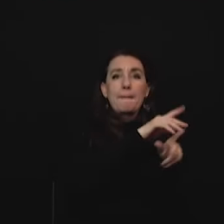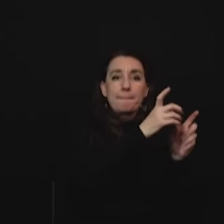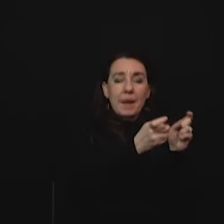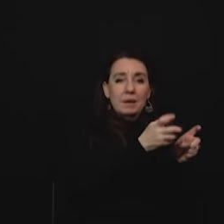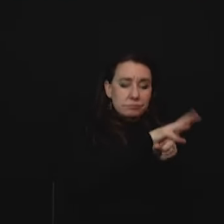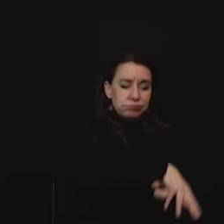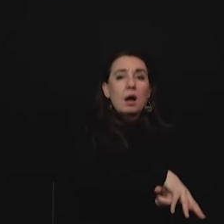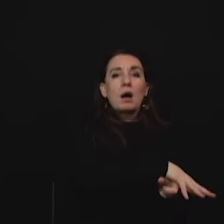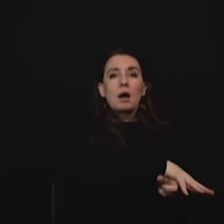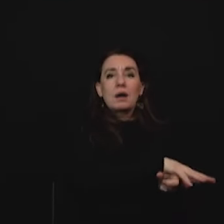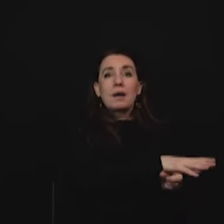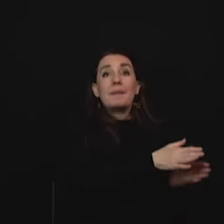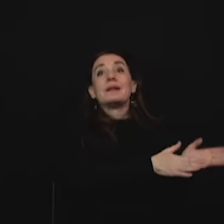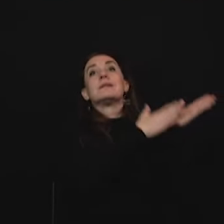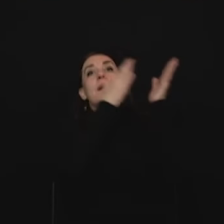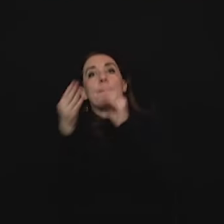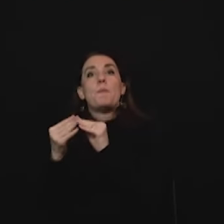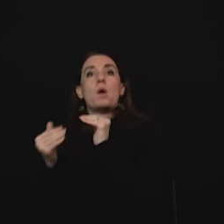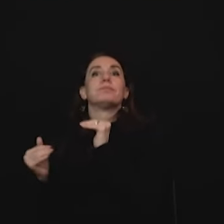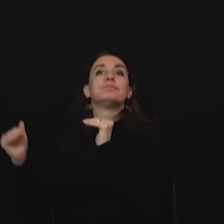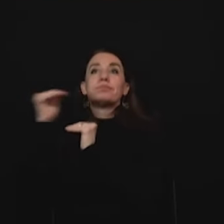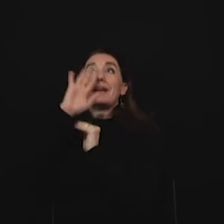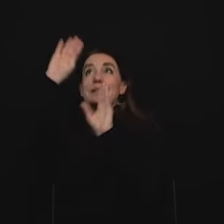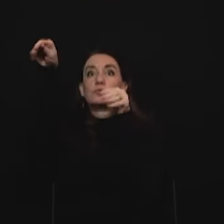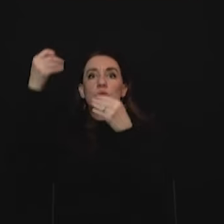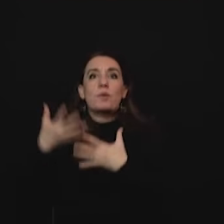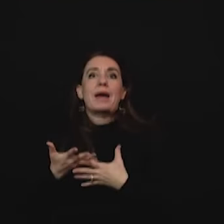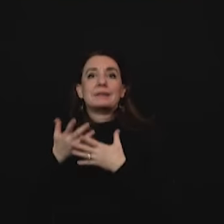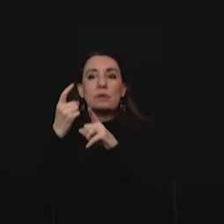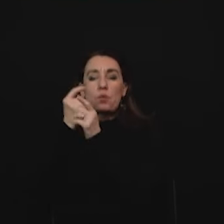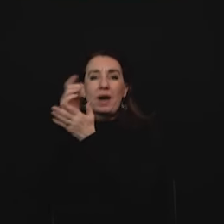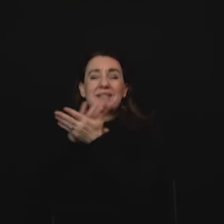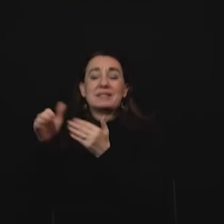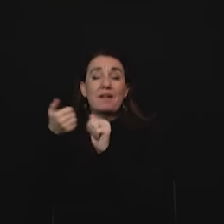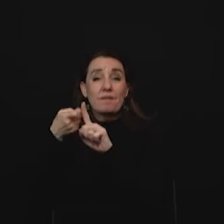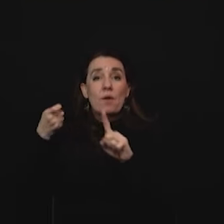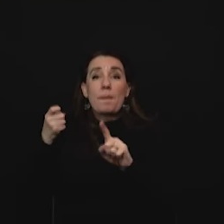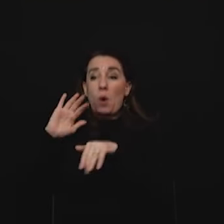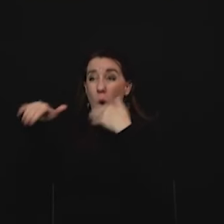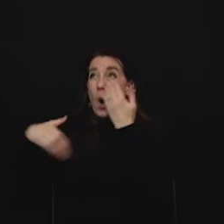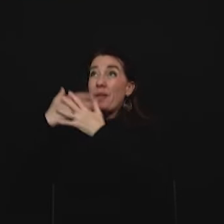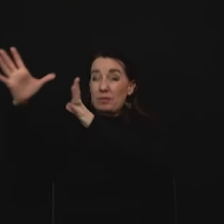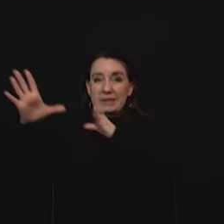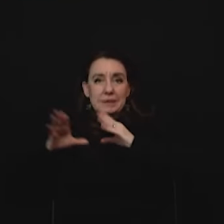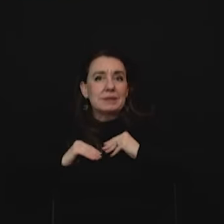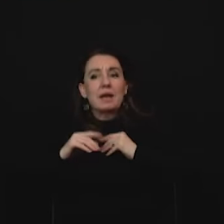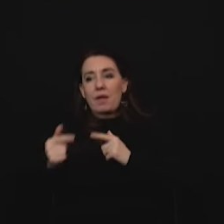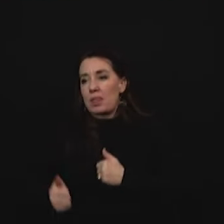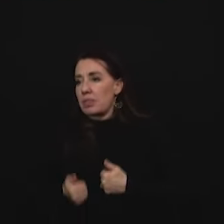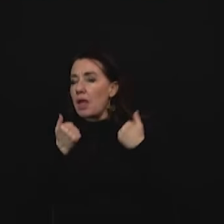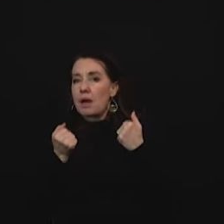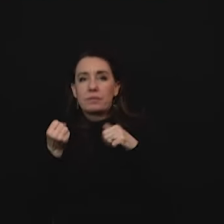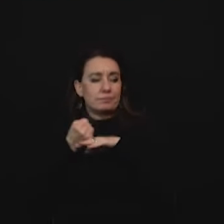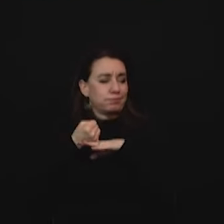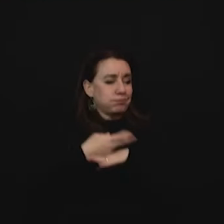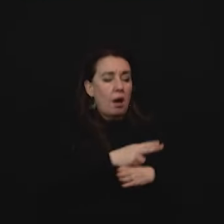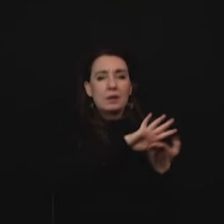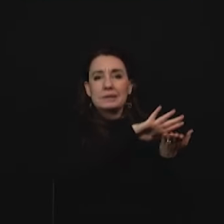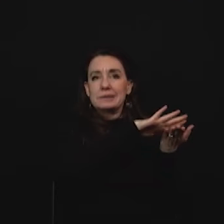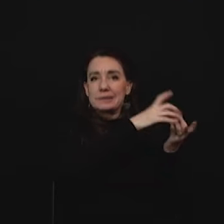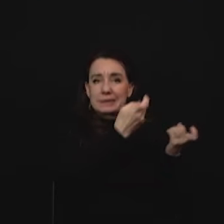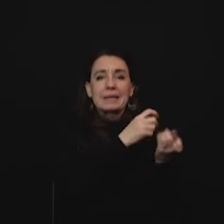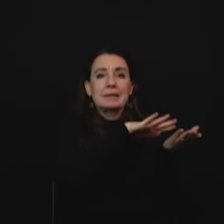greater is God's wonderful grace and his gift of righteousness. For all who receive it will live in triumph over sin and death through